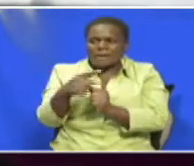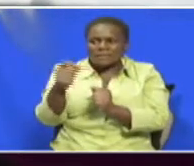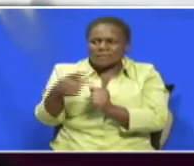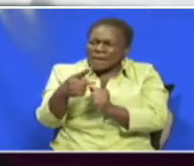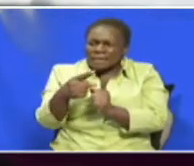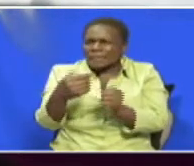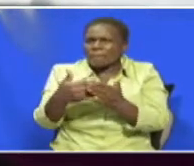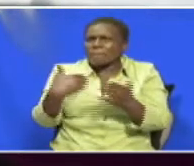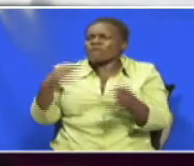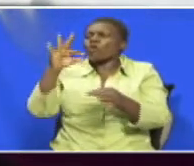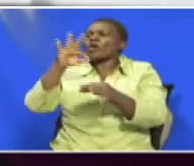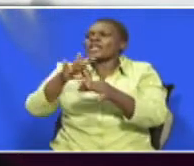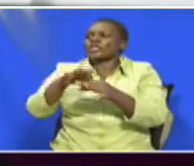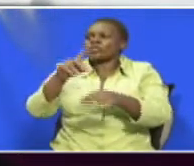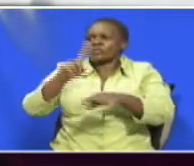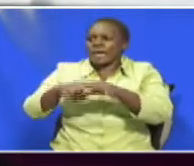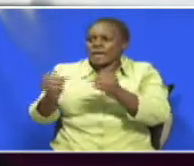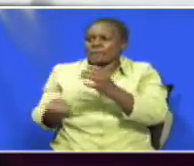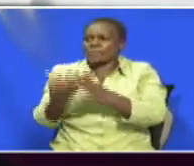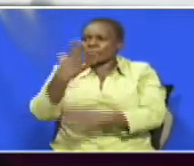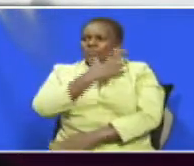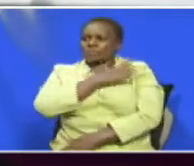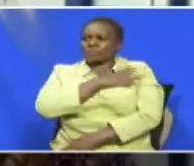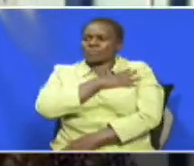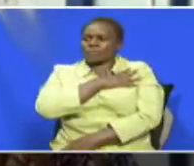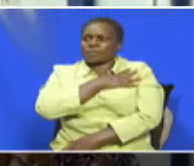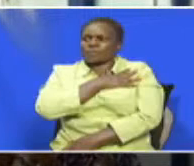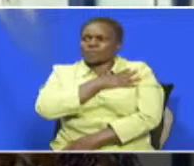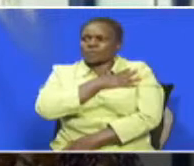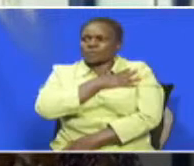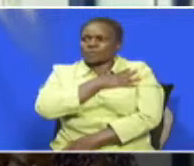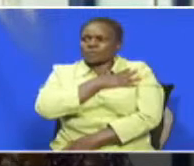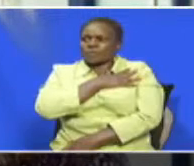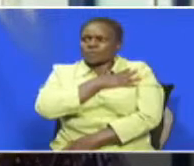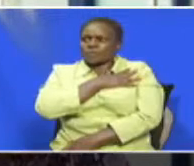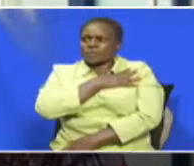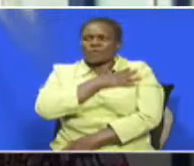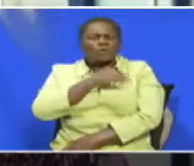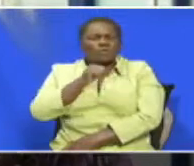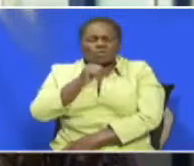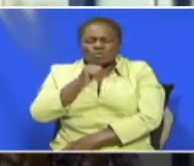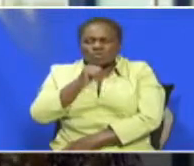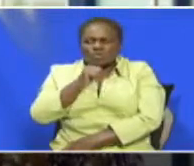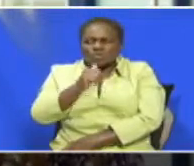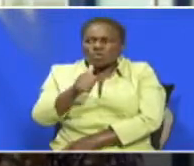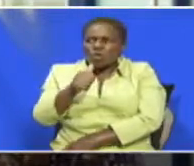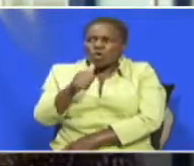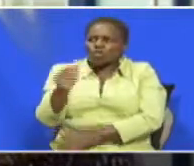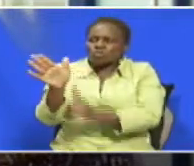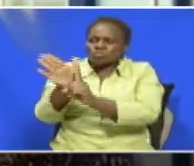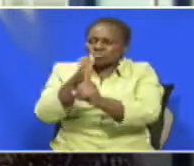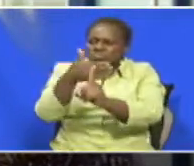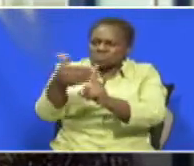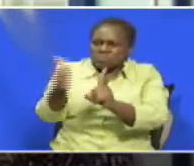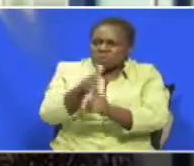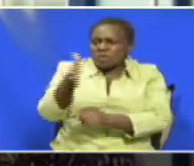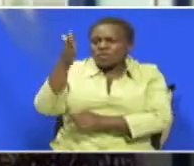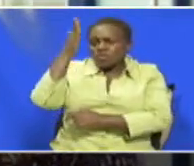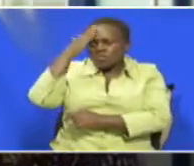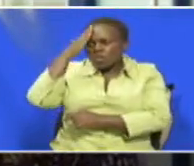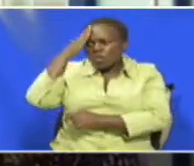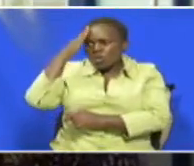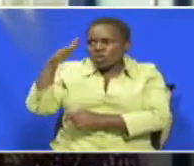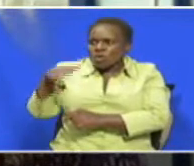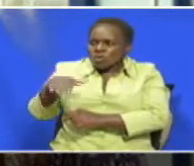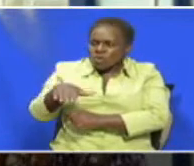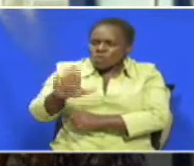5 months, when pen was put to paper. Not a matter of convincing them. You know, you are on